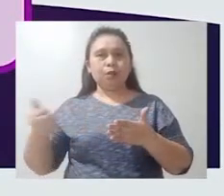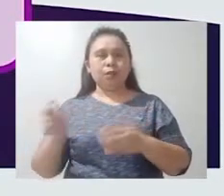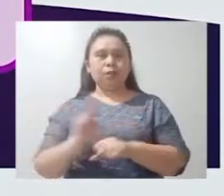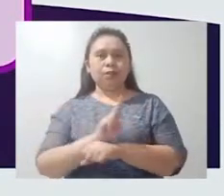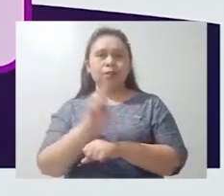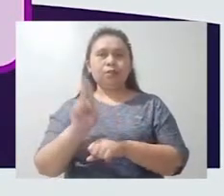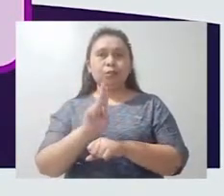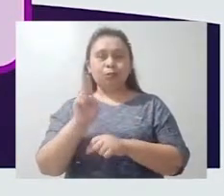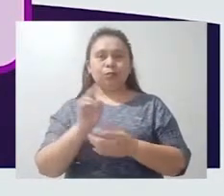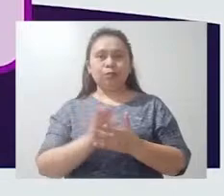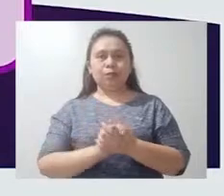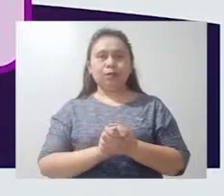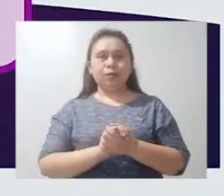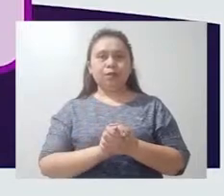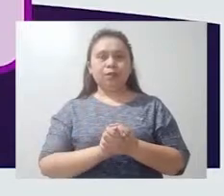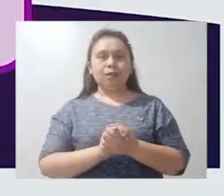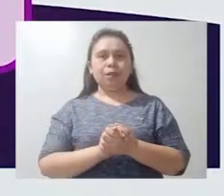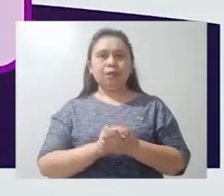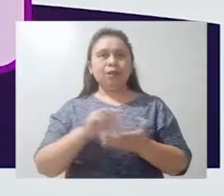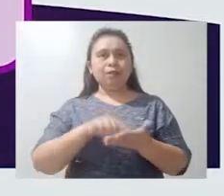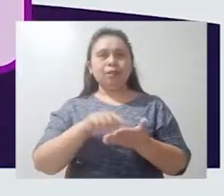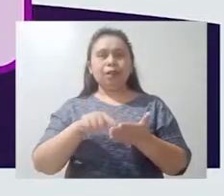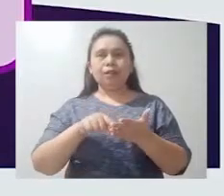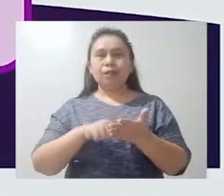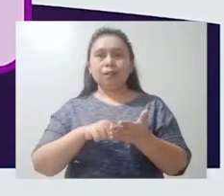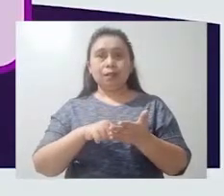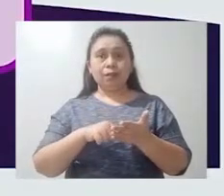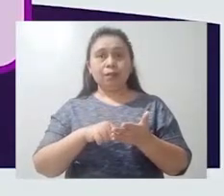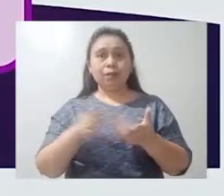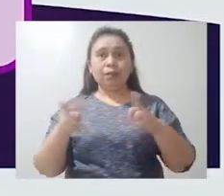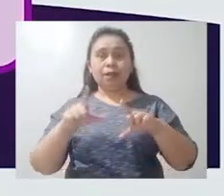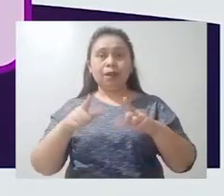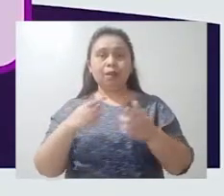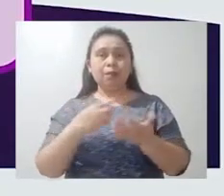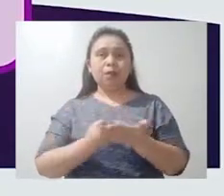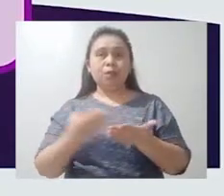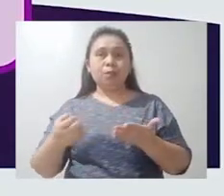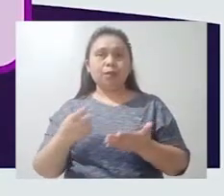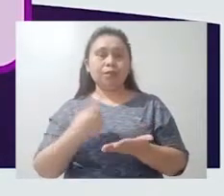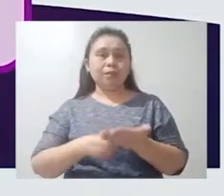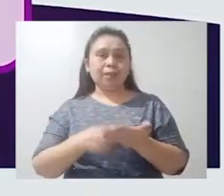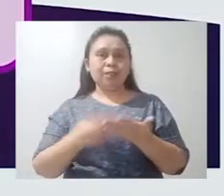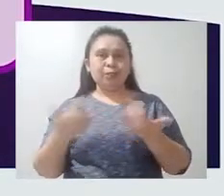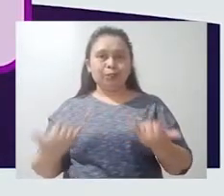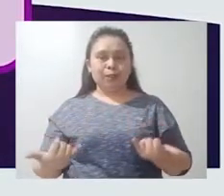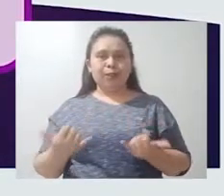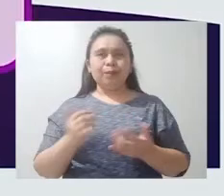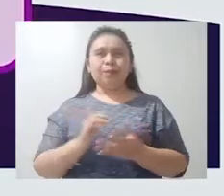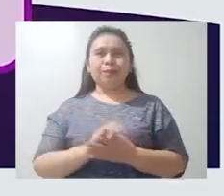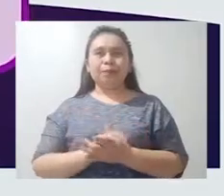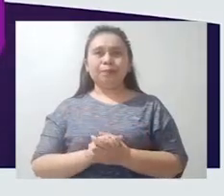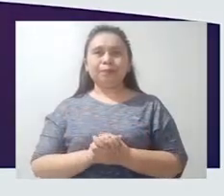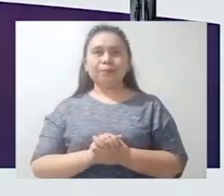used. These are the lab equipment that we discussed today.